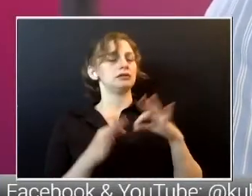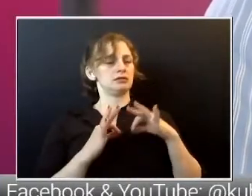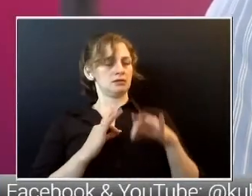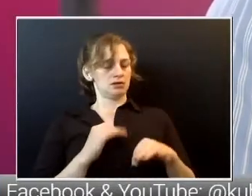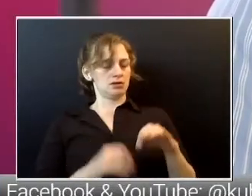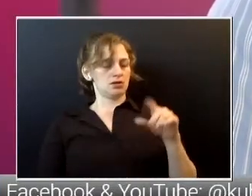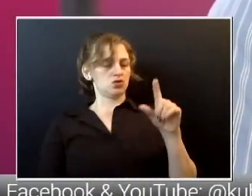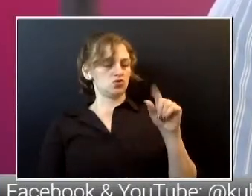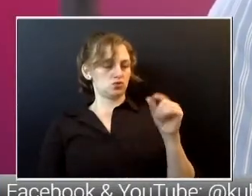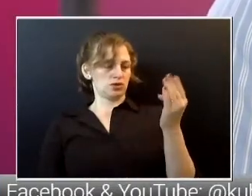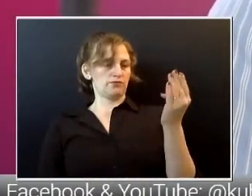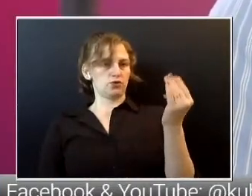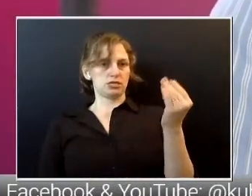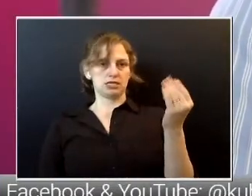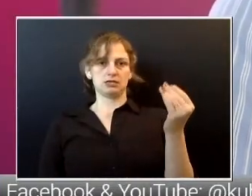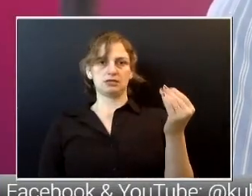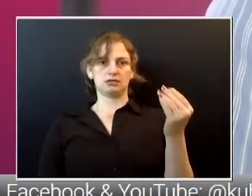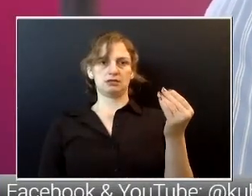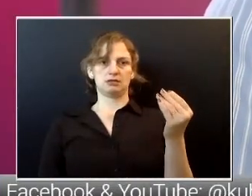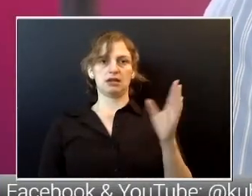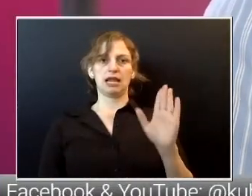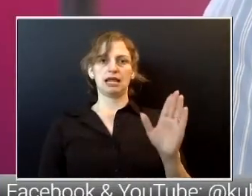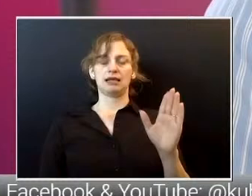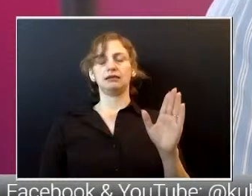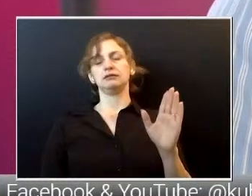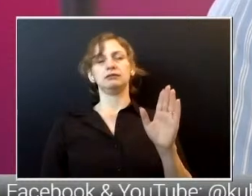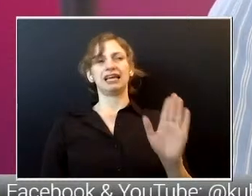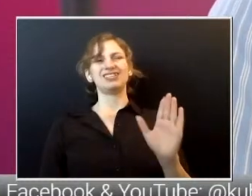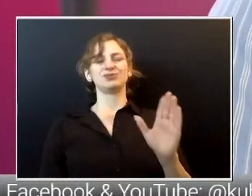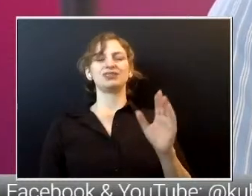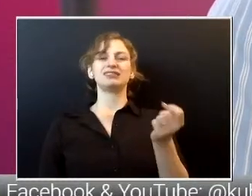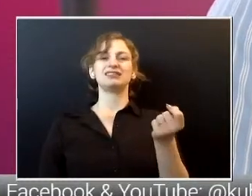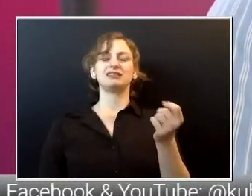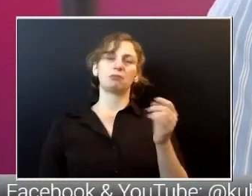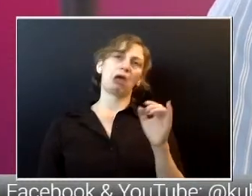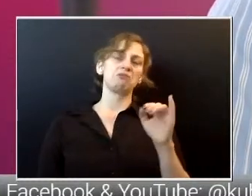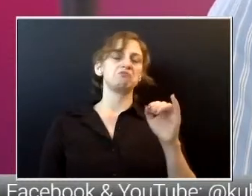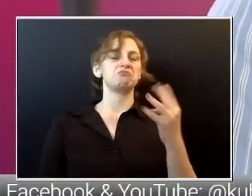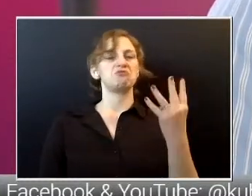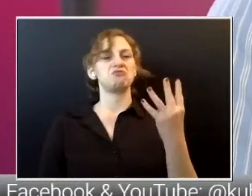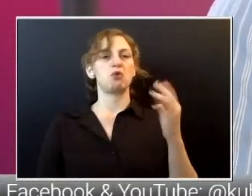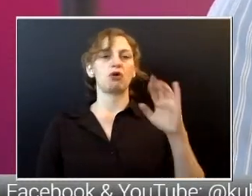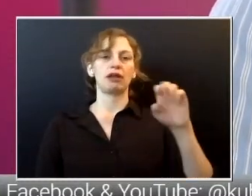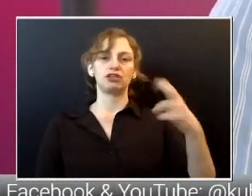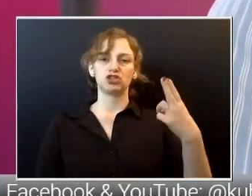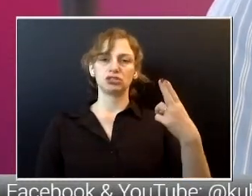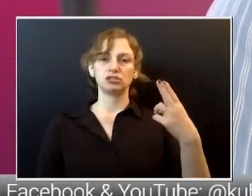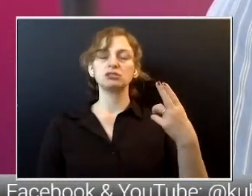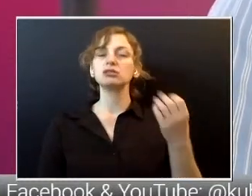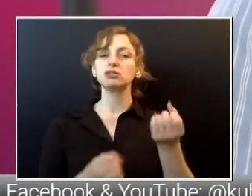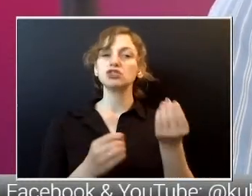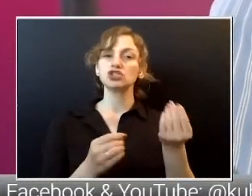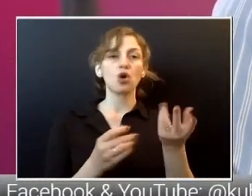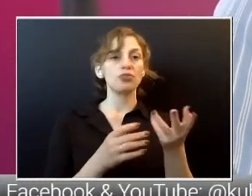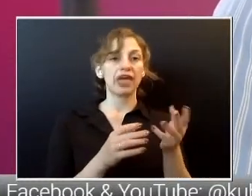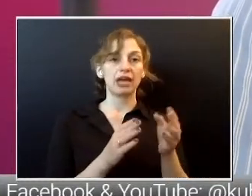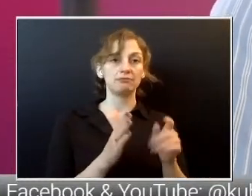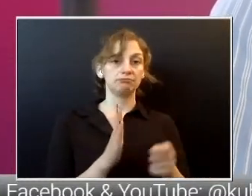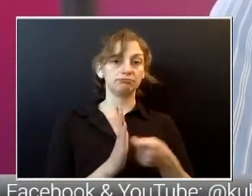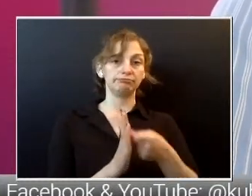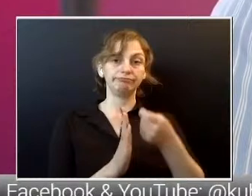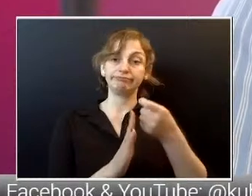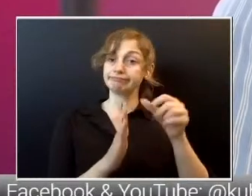was only 11 centimeters, so about 4 inches. And so they patched him up, and then, just recovering from open heart